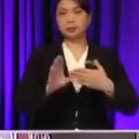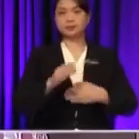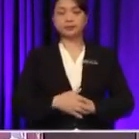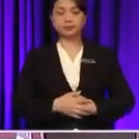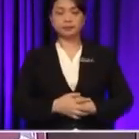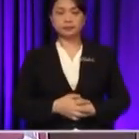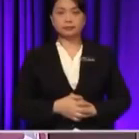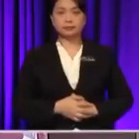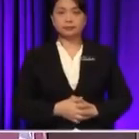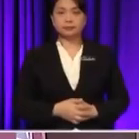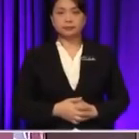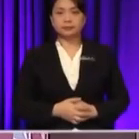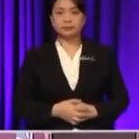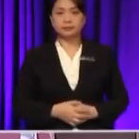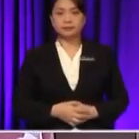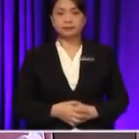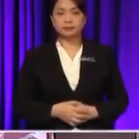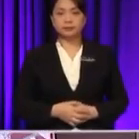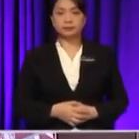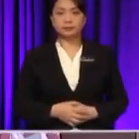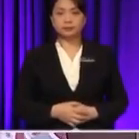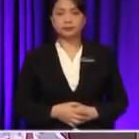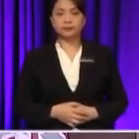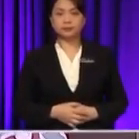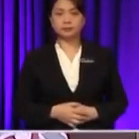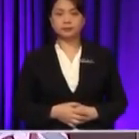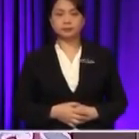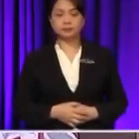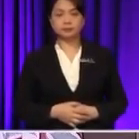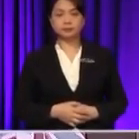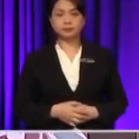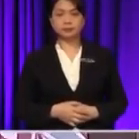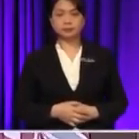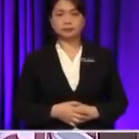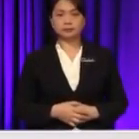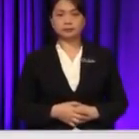paragraph is written by Sharifa. Let's mm-hmm. check this out. All right, Sharifa, can you please read your part?